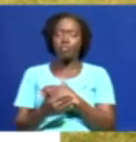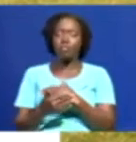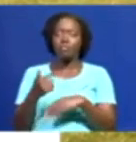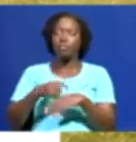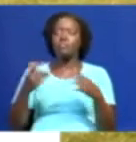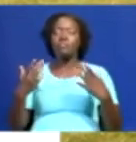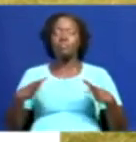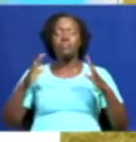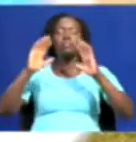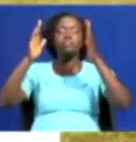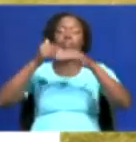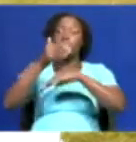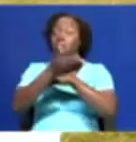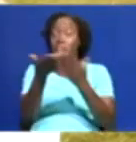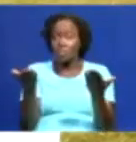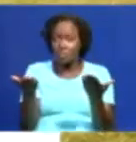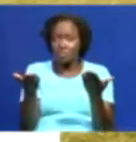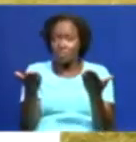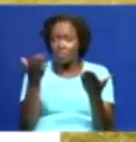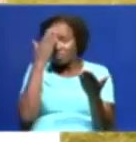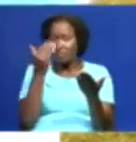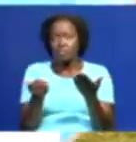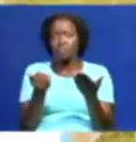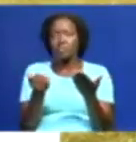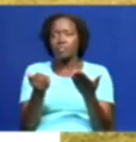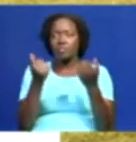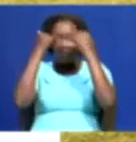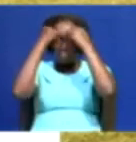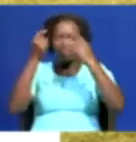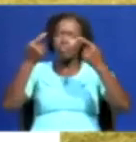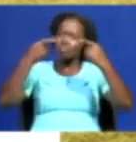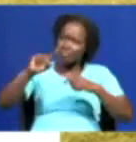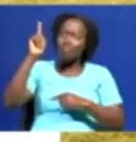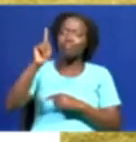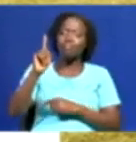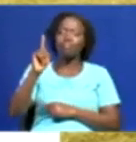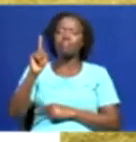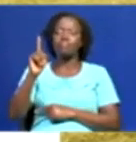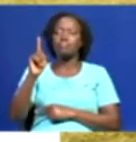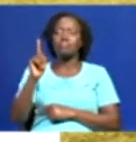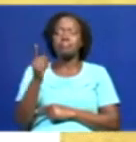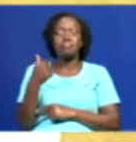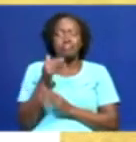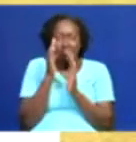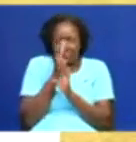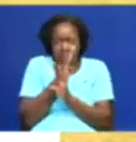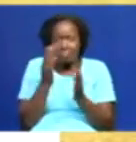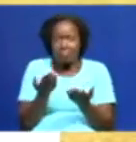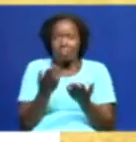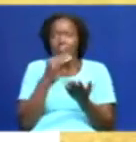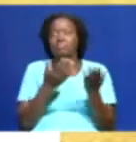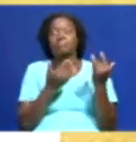people celebrate outside there because their students have performed, we coil ourselves. We do not